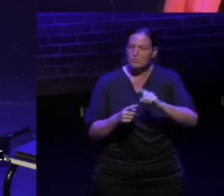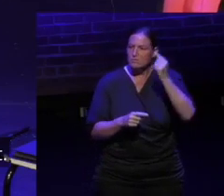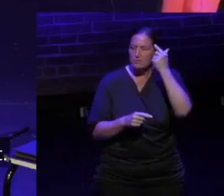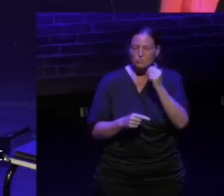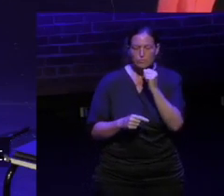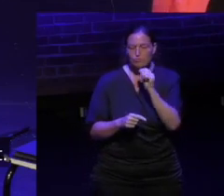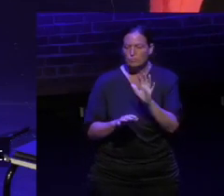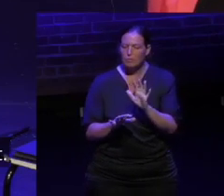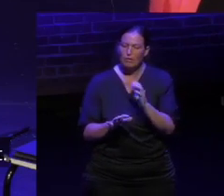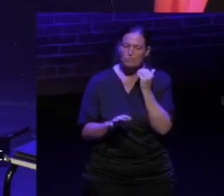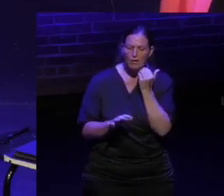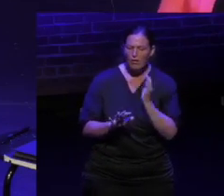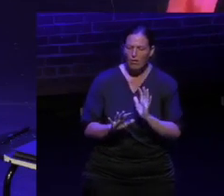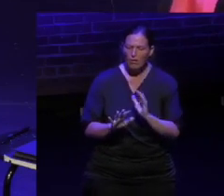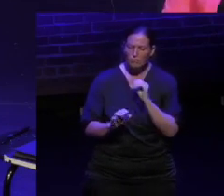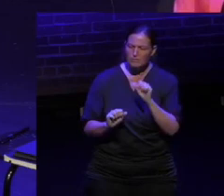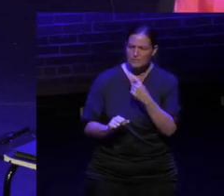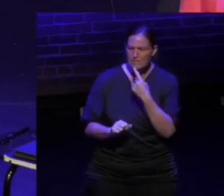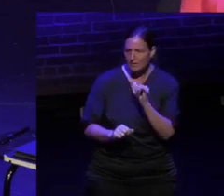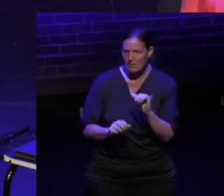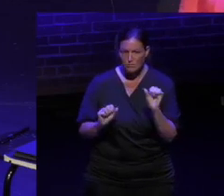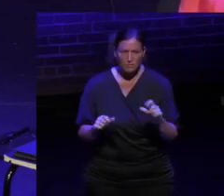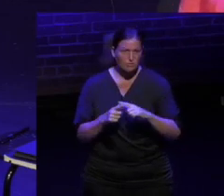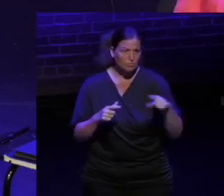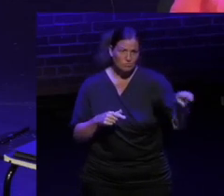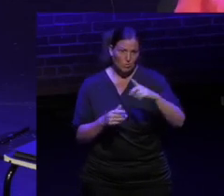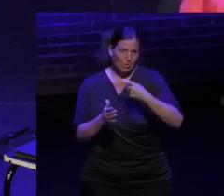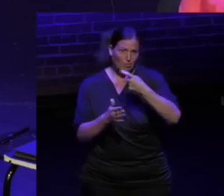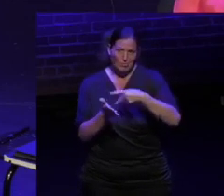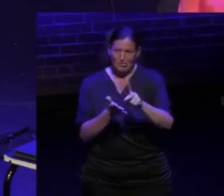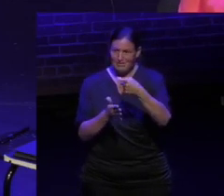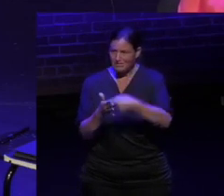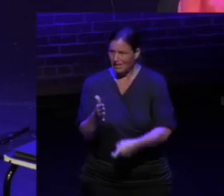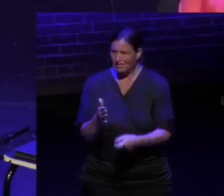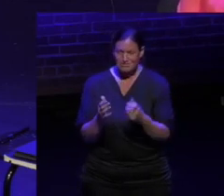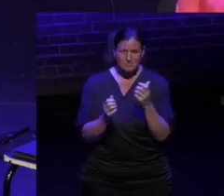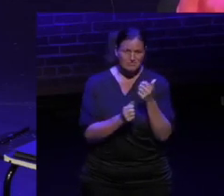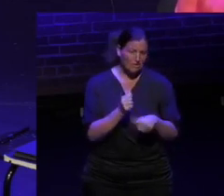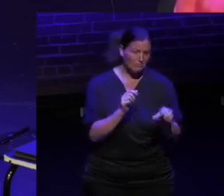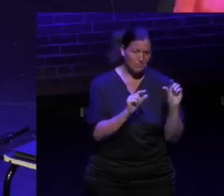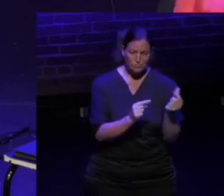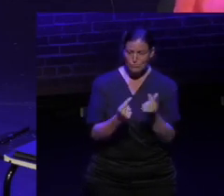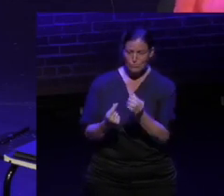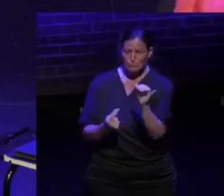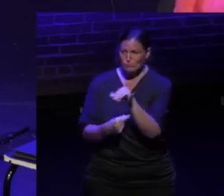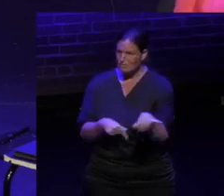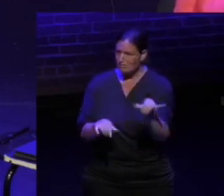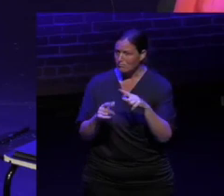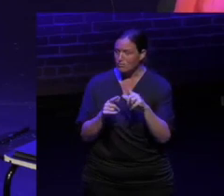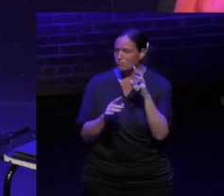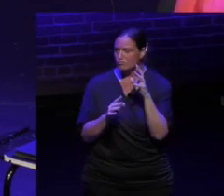be shy about saying that. And you all pay taxes just like every other industry and every other sector, and you're